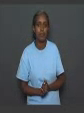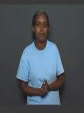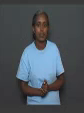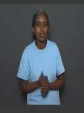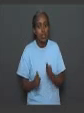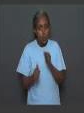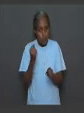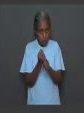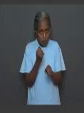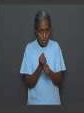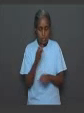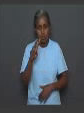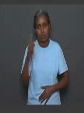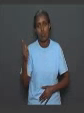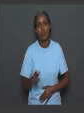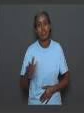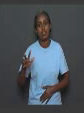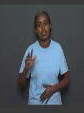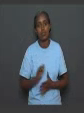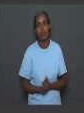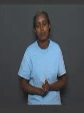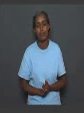which makes 2 over 3.